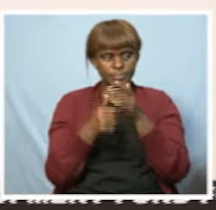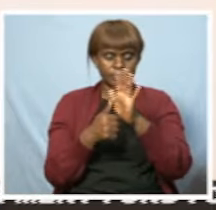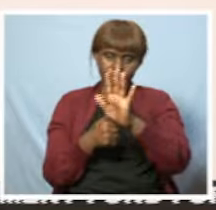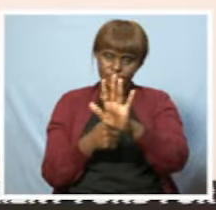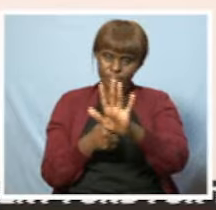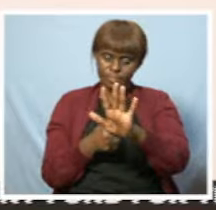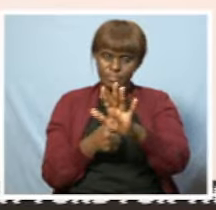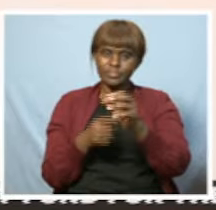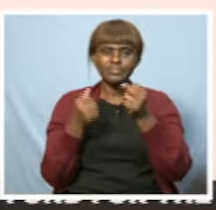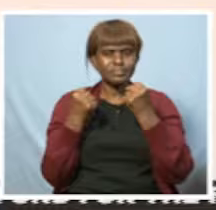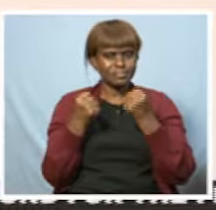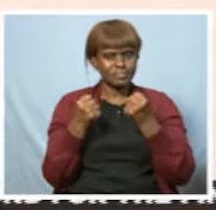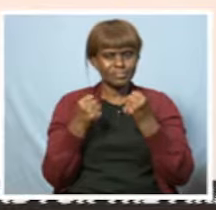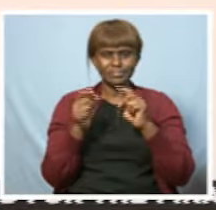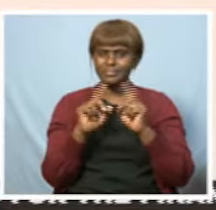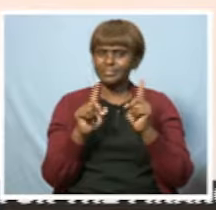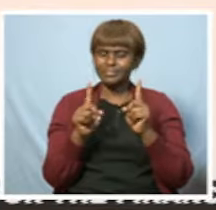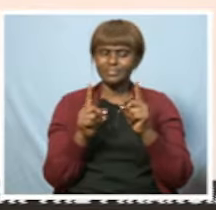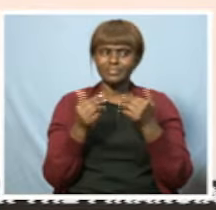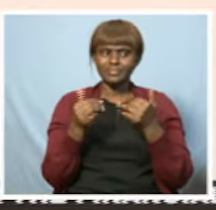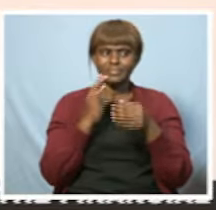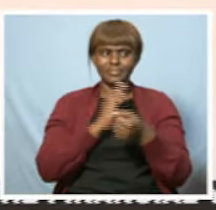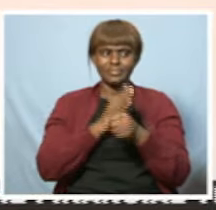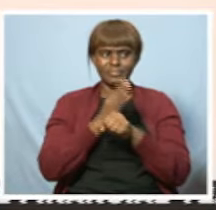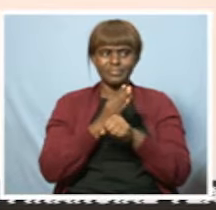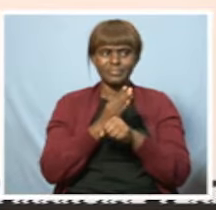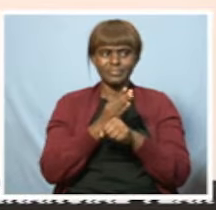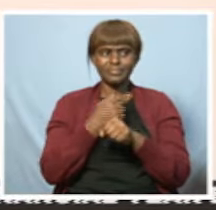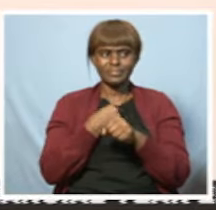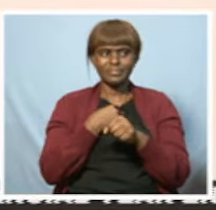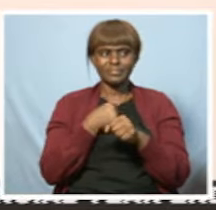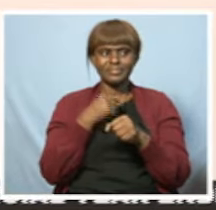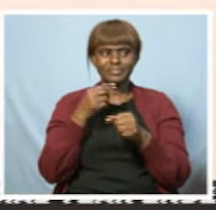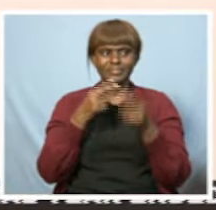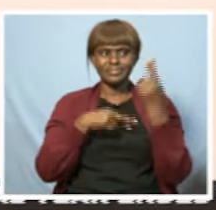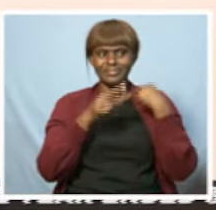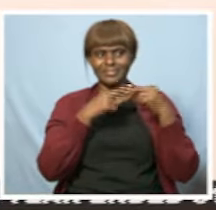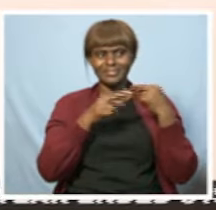where is the confidence going now? No, Chair, after this, I'll review the confidence.